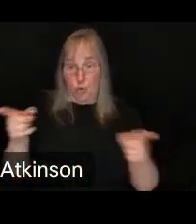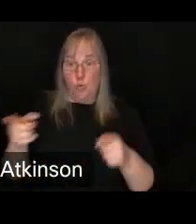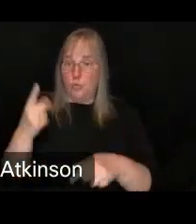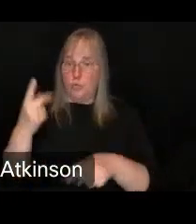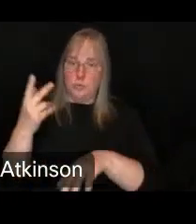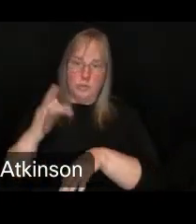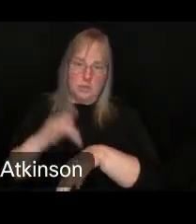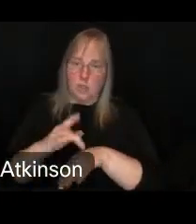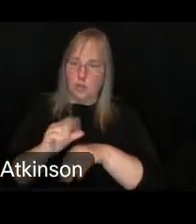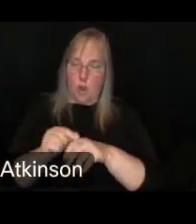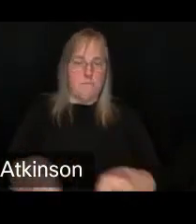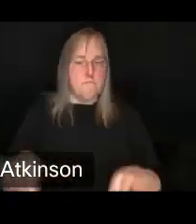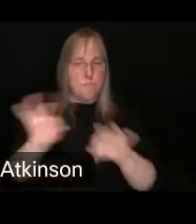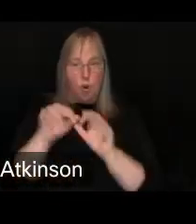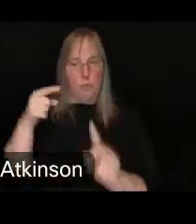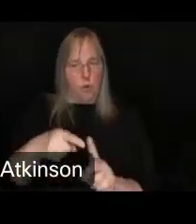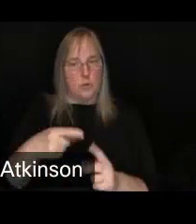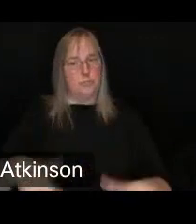points there.